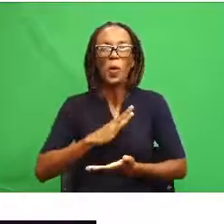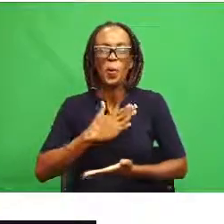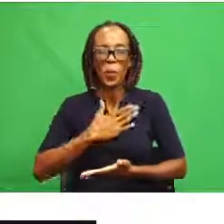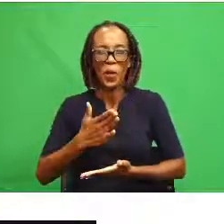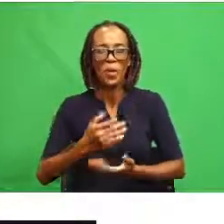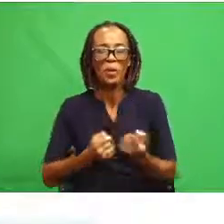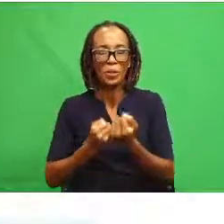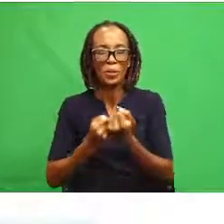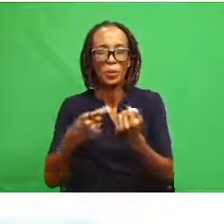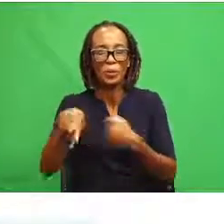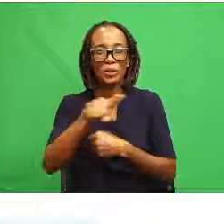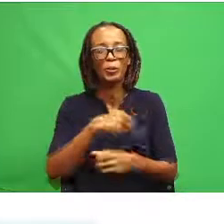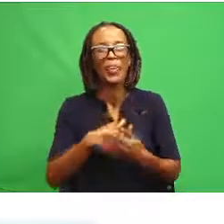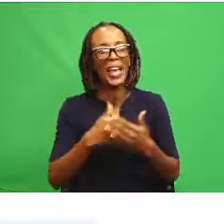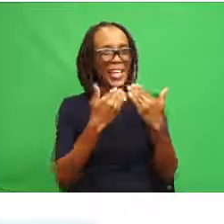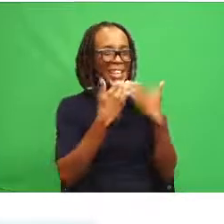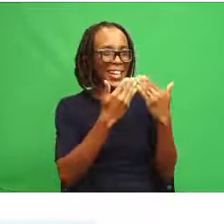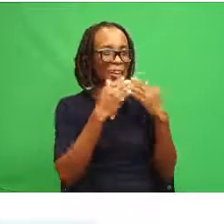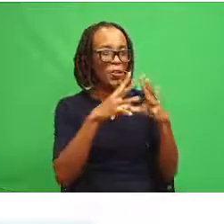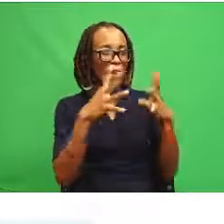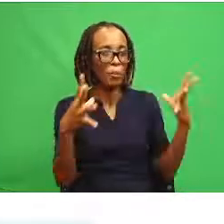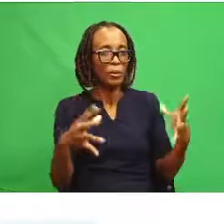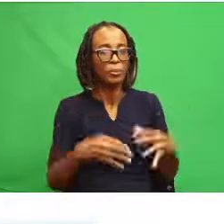much. Thank you. Thank you very much.